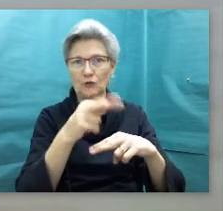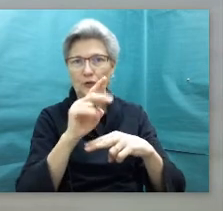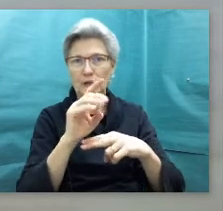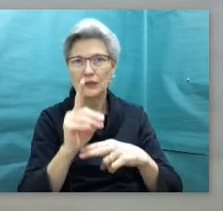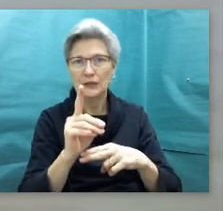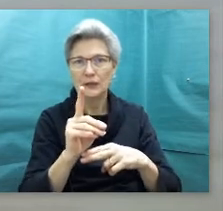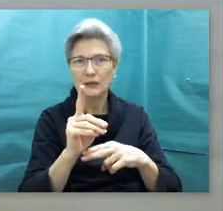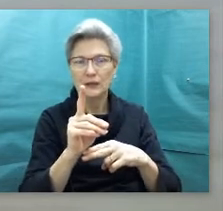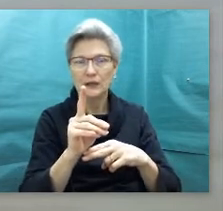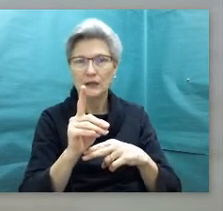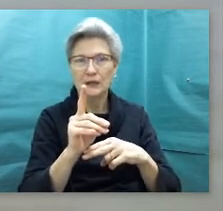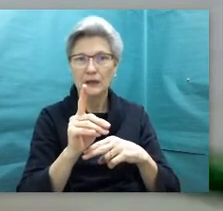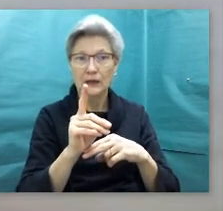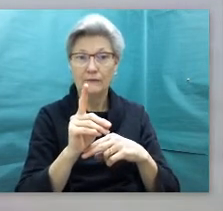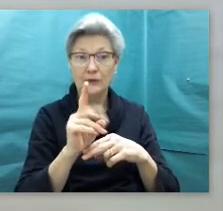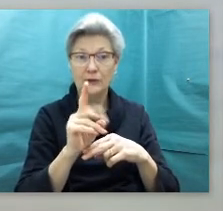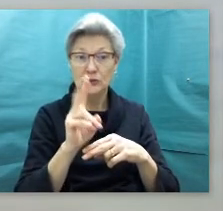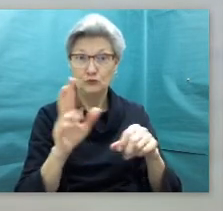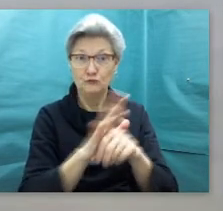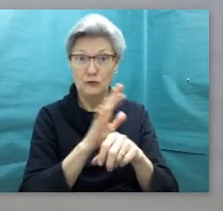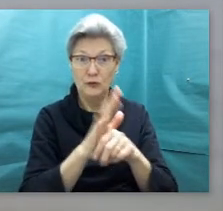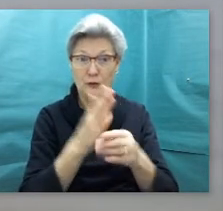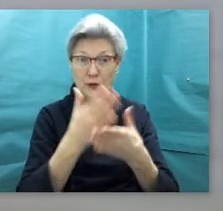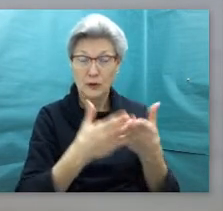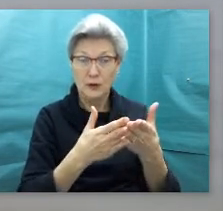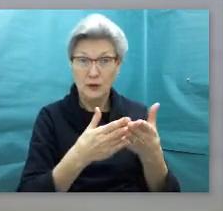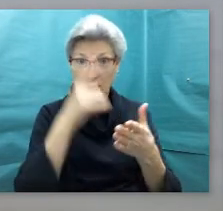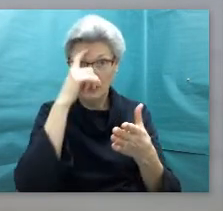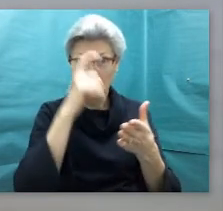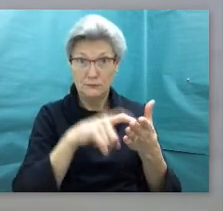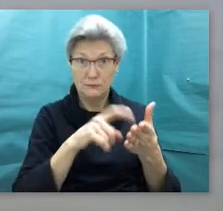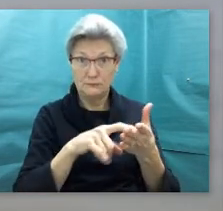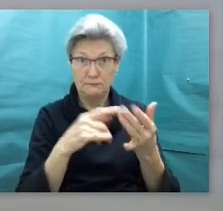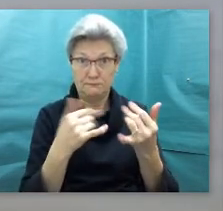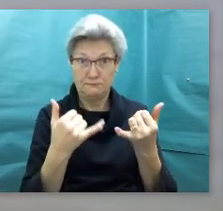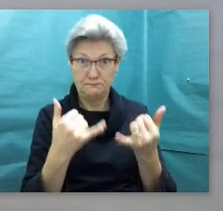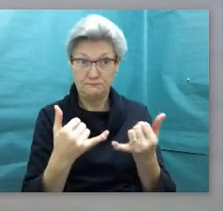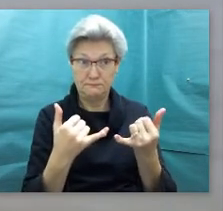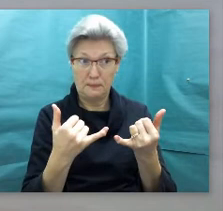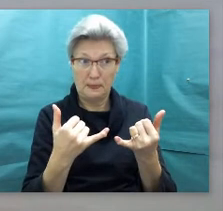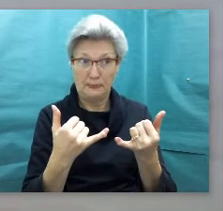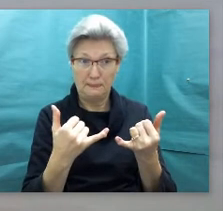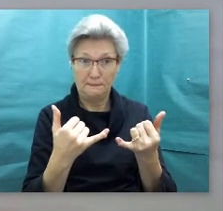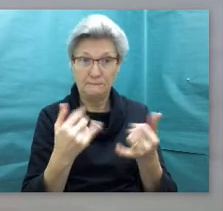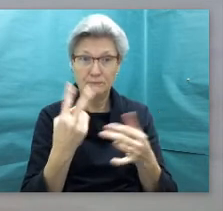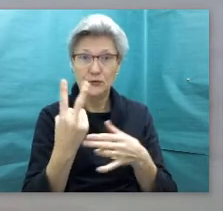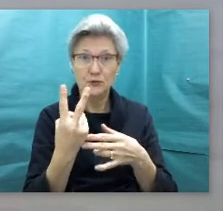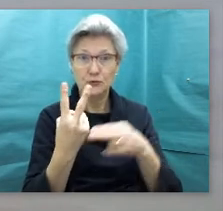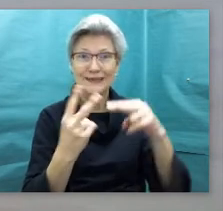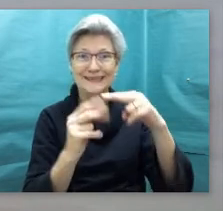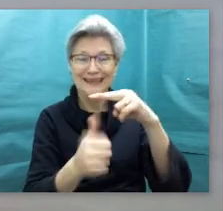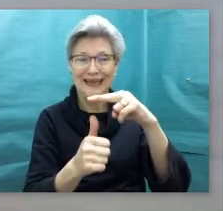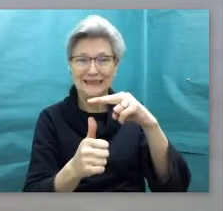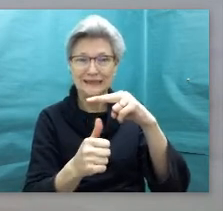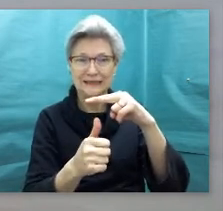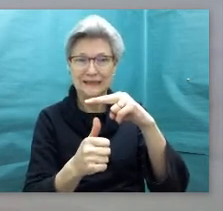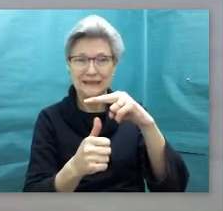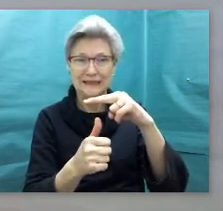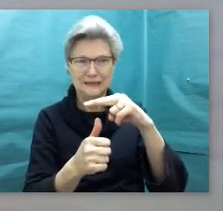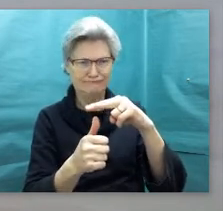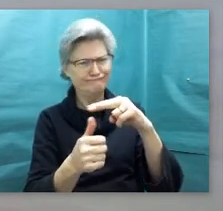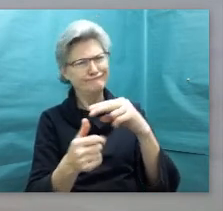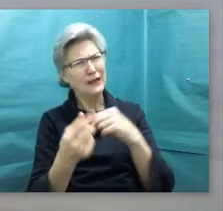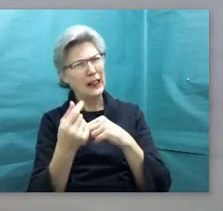And if I shade 2 entire sections, I'm noticing now that 2/10ths is